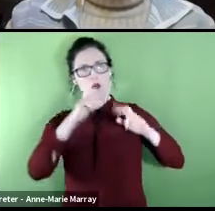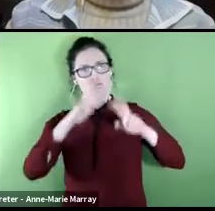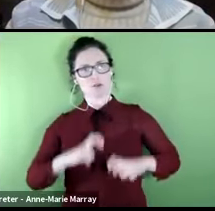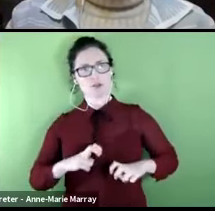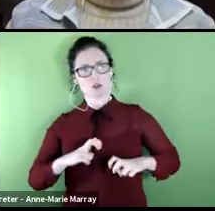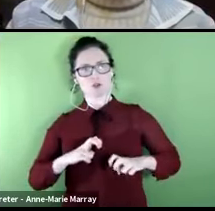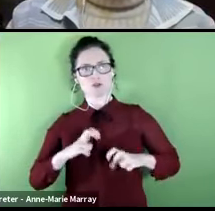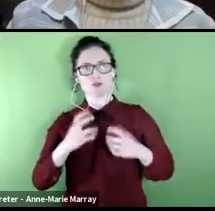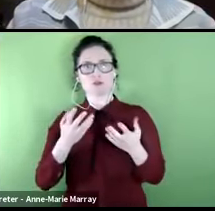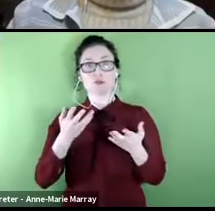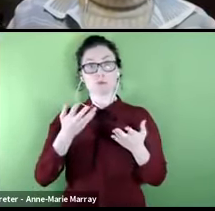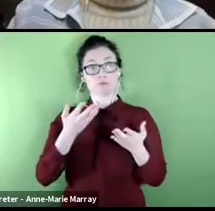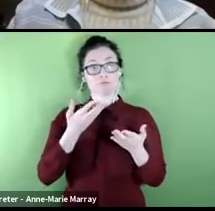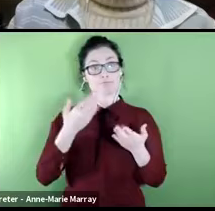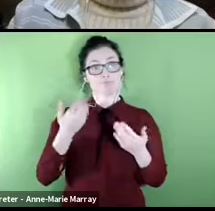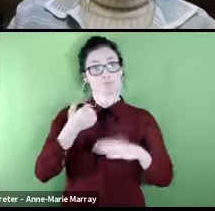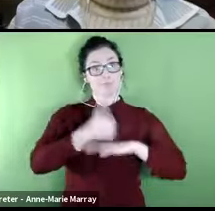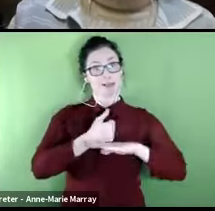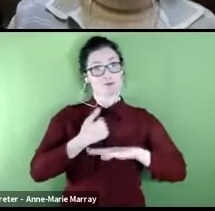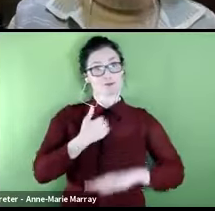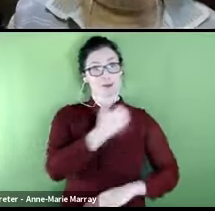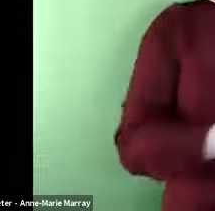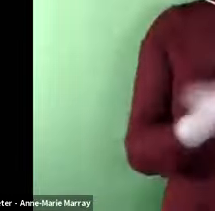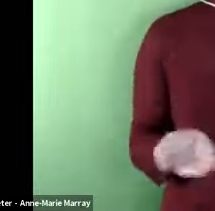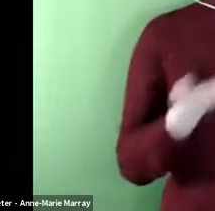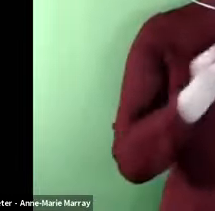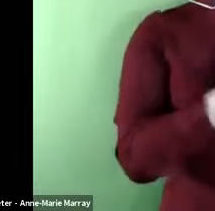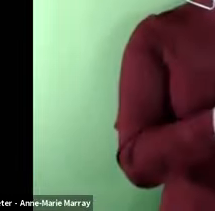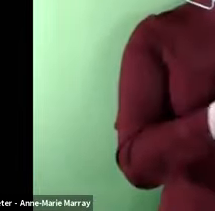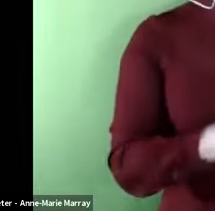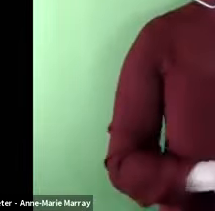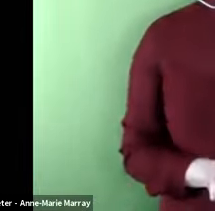China. Professor Chunling, over to you.